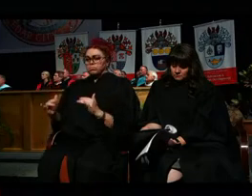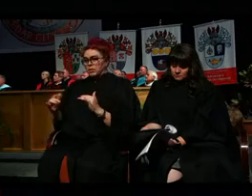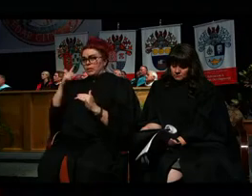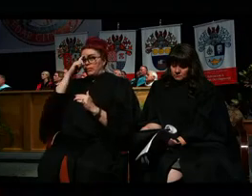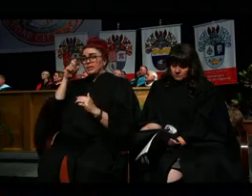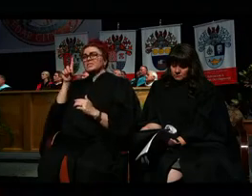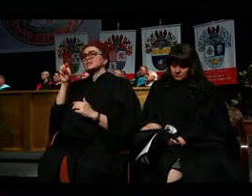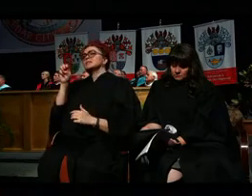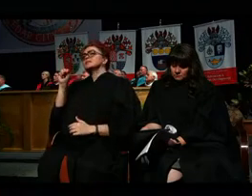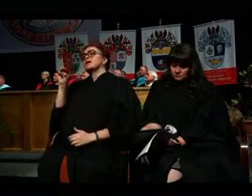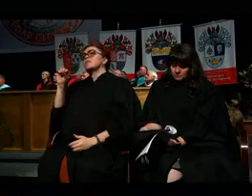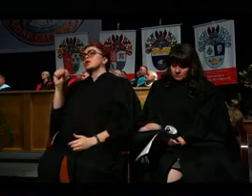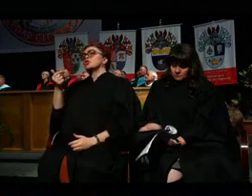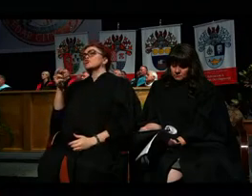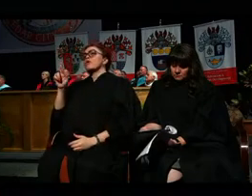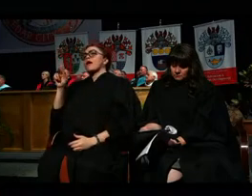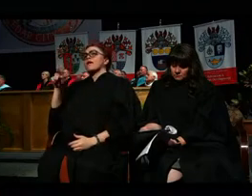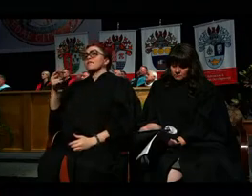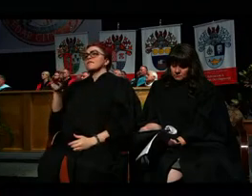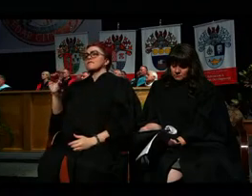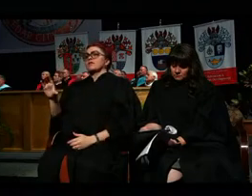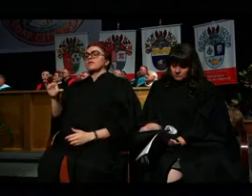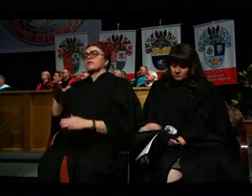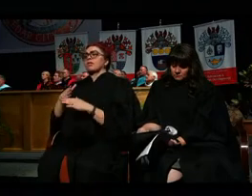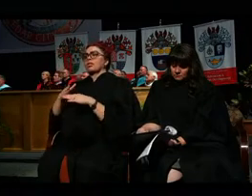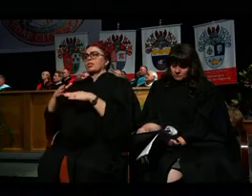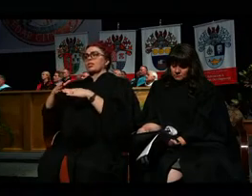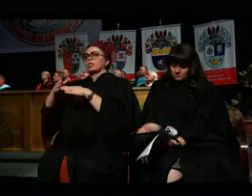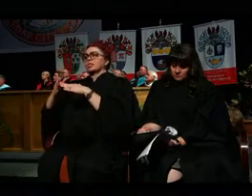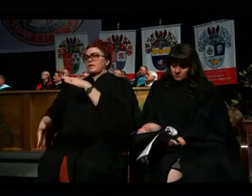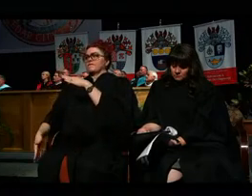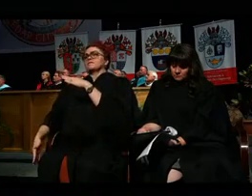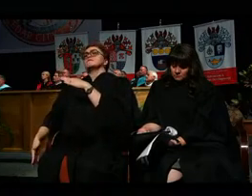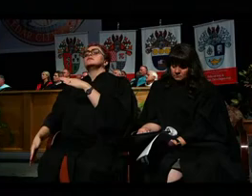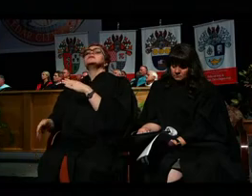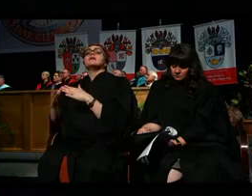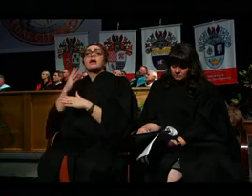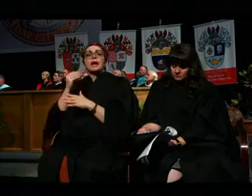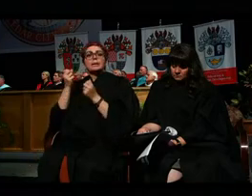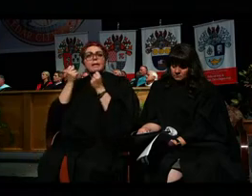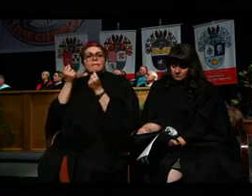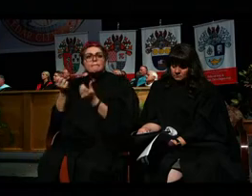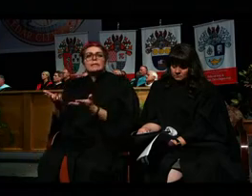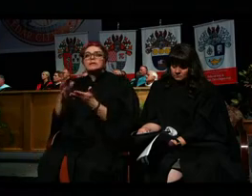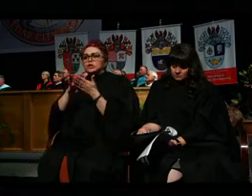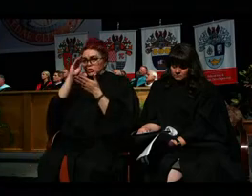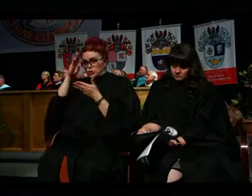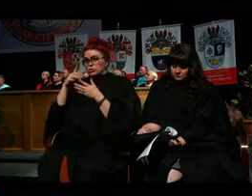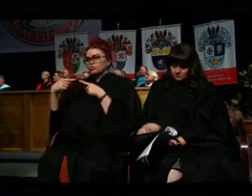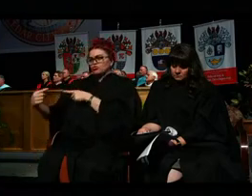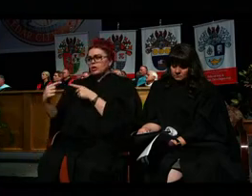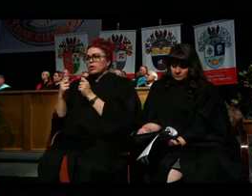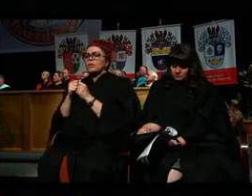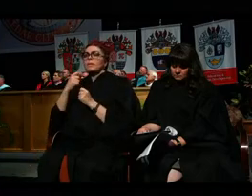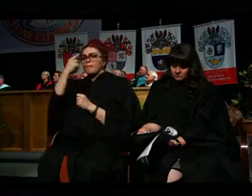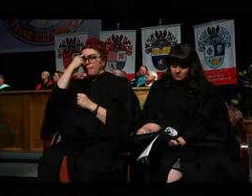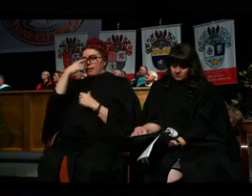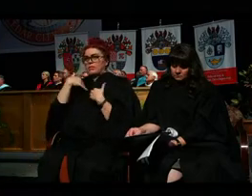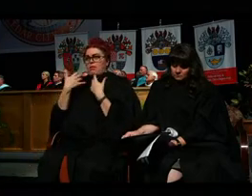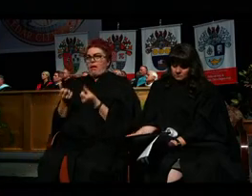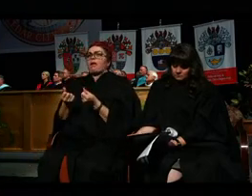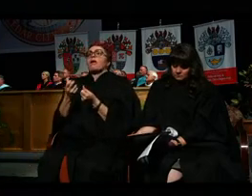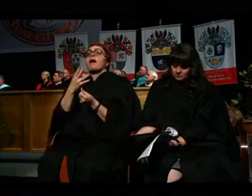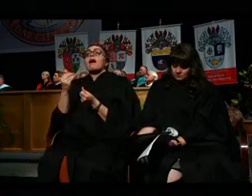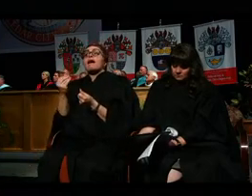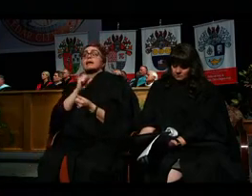cliff. And on college campuses, record numbers of students are struggling with mental health issues, as are the faculty and staff who support